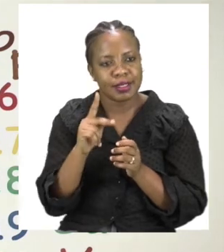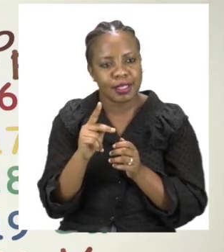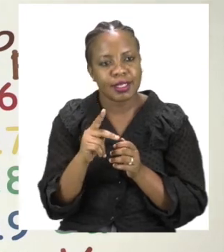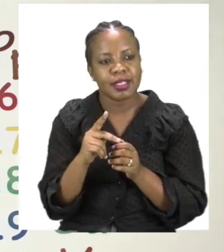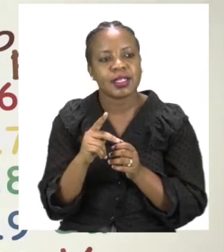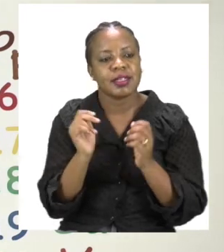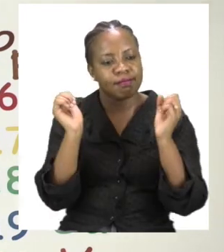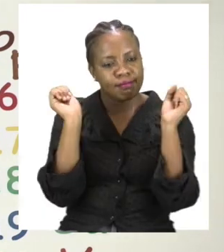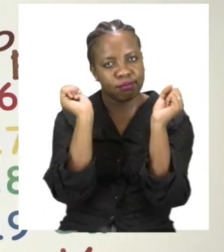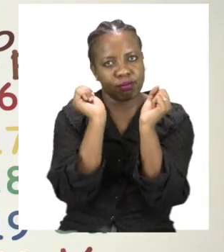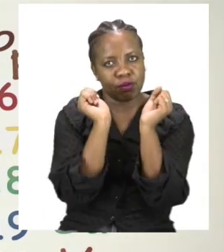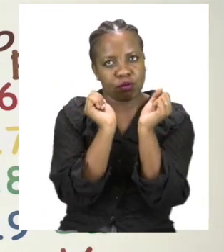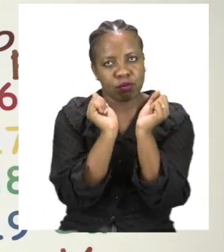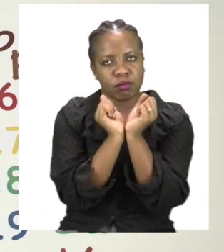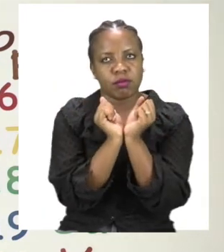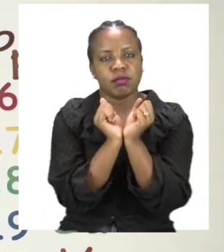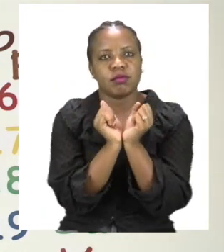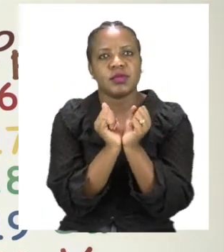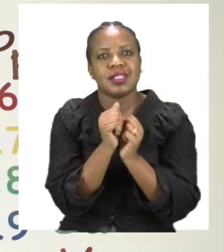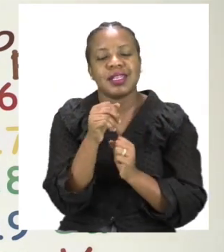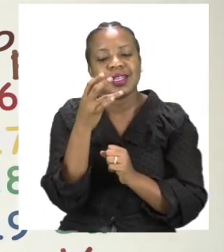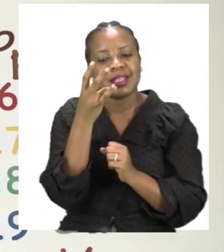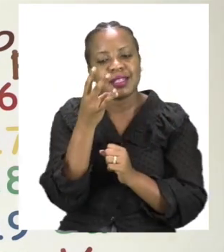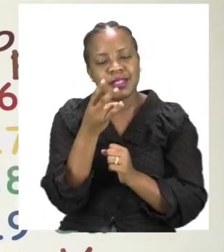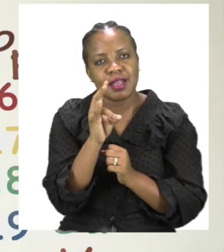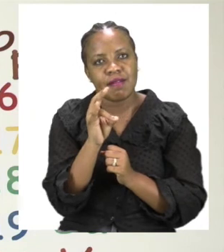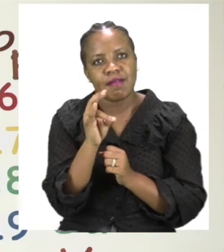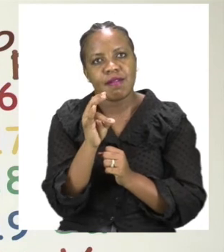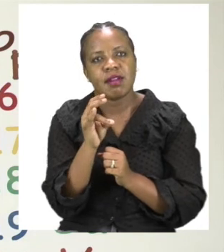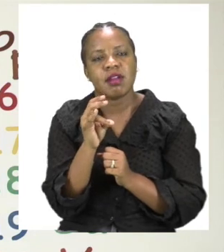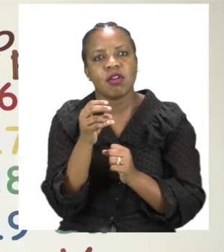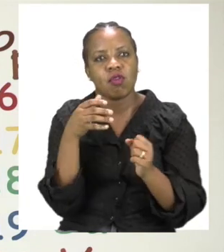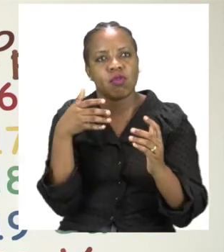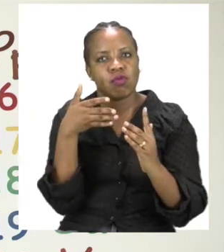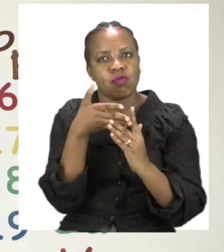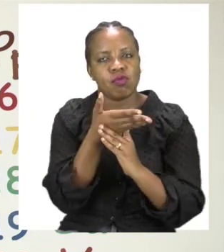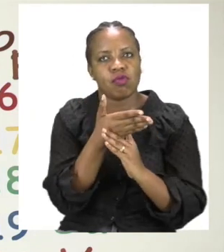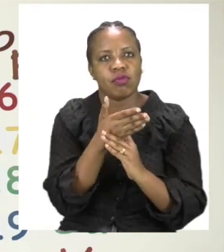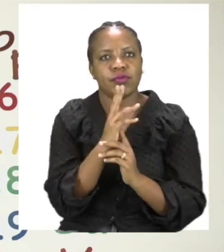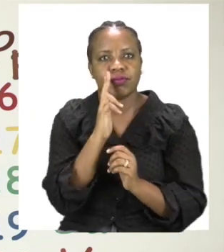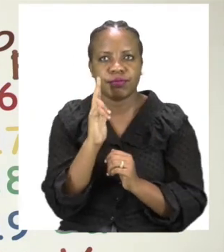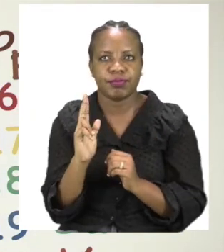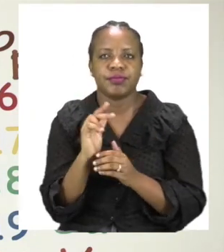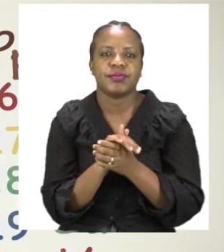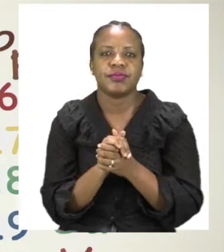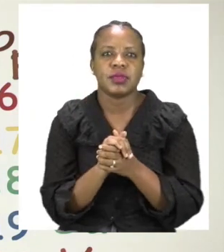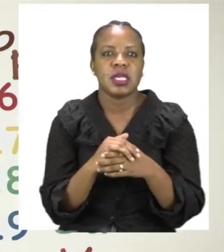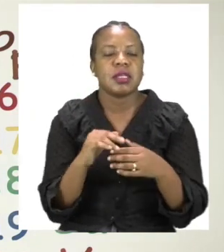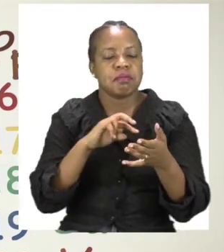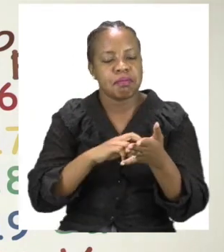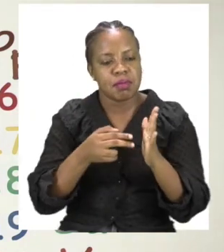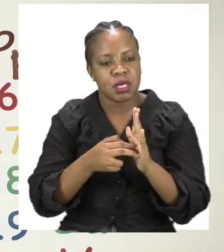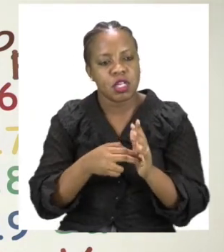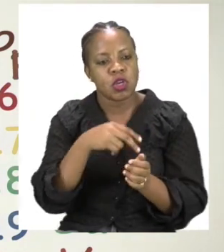we say 21 plus 7. So if we are saying 21